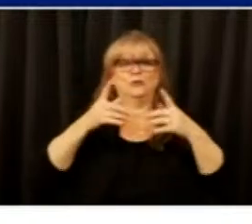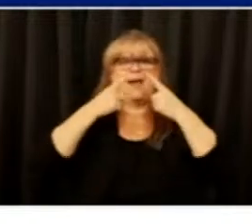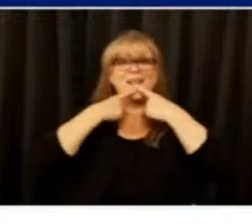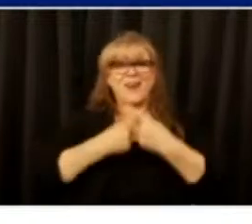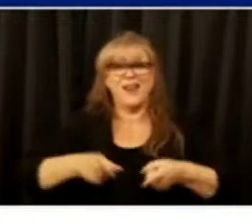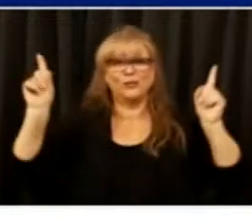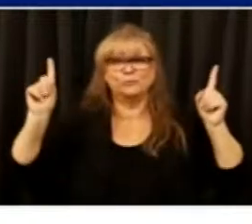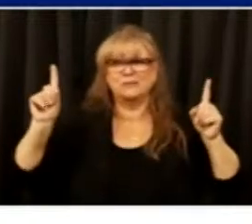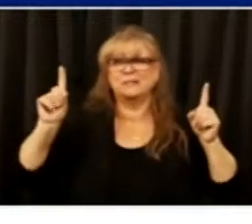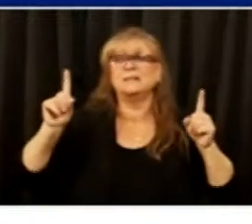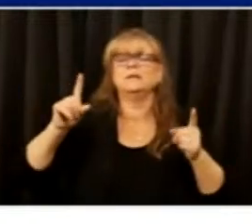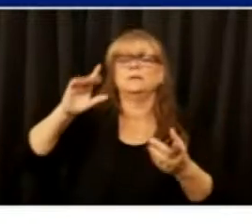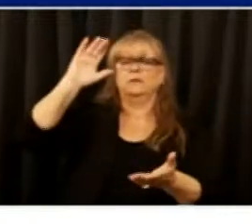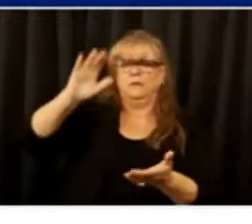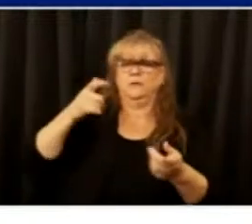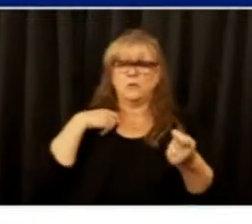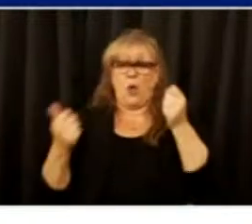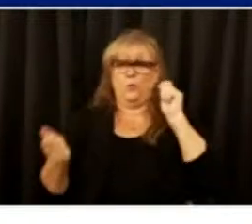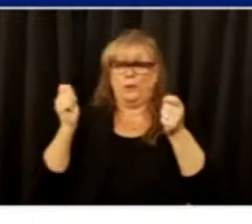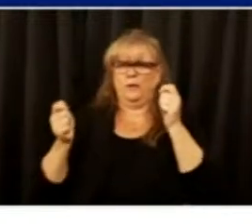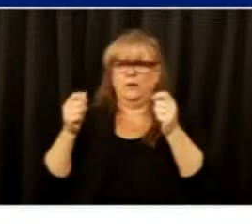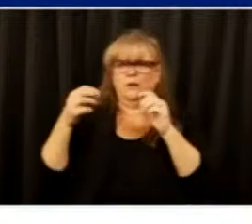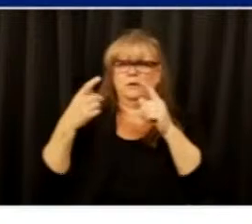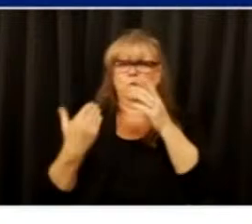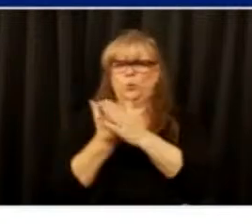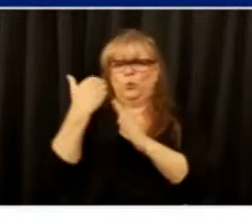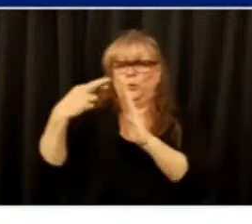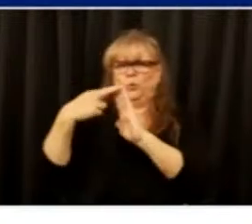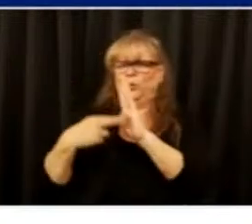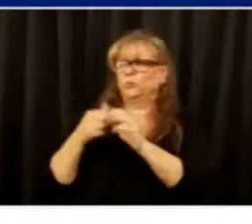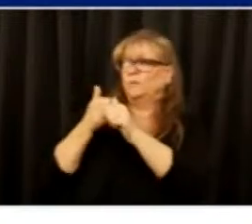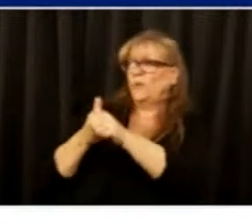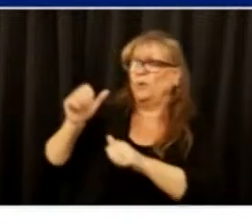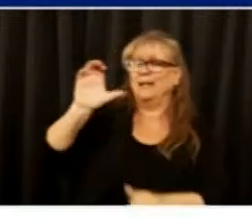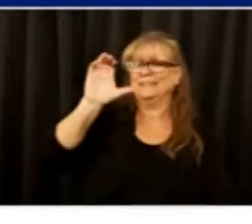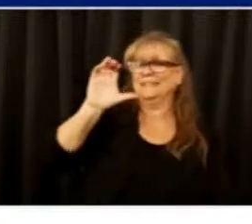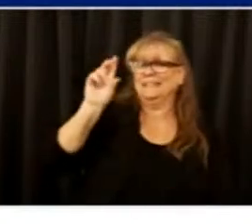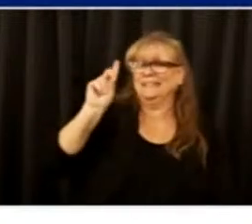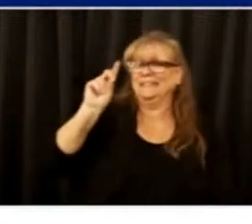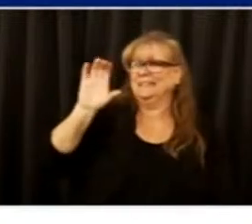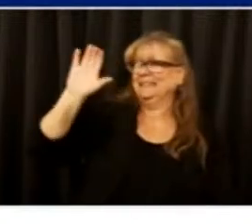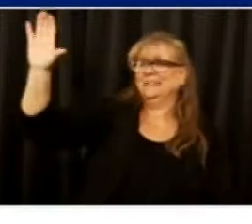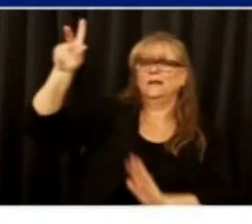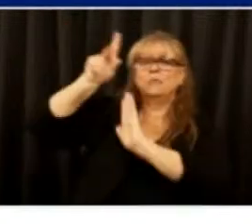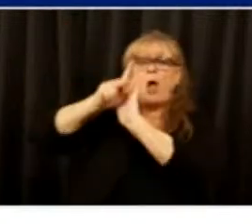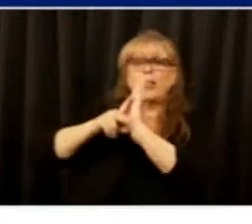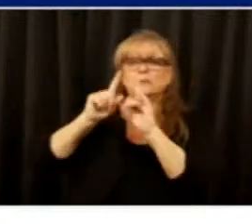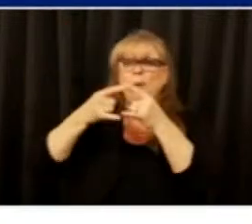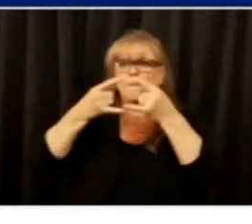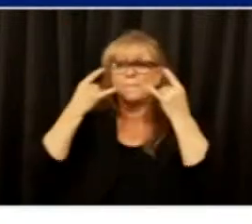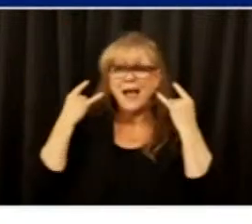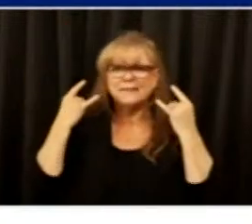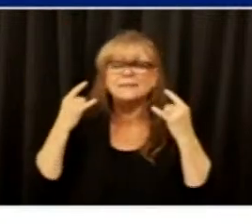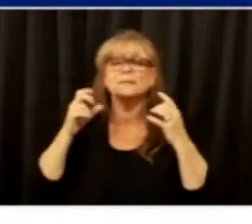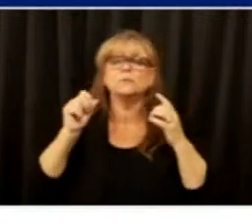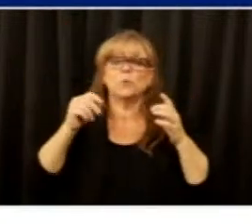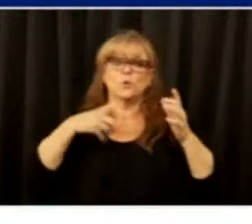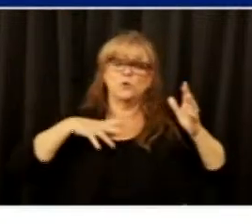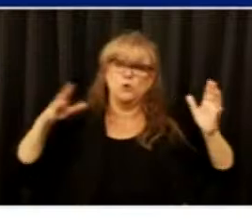science-based guidance that was issued last week. And with increased vaccination rates and no current threat to hospital